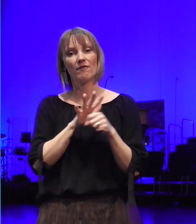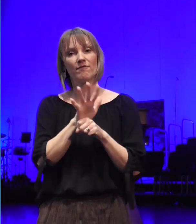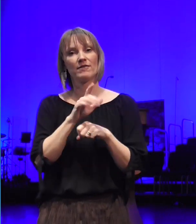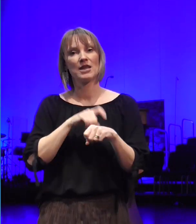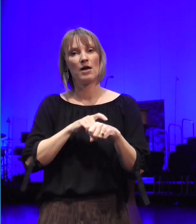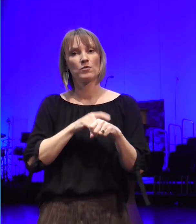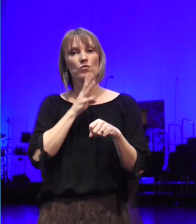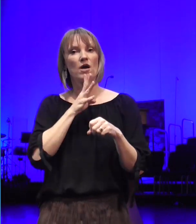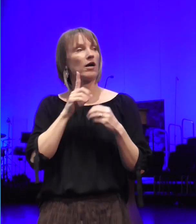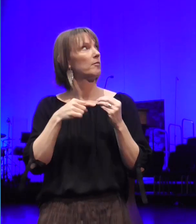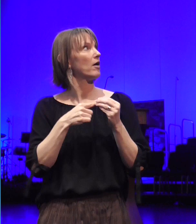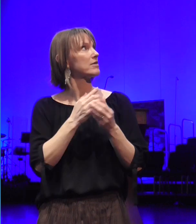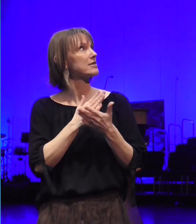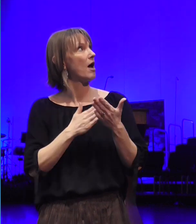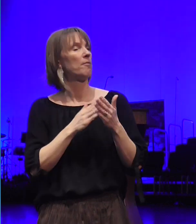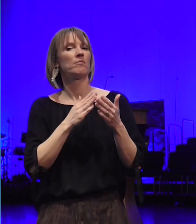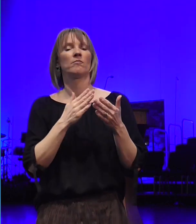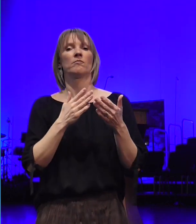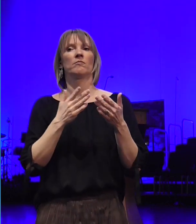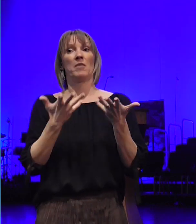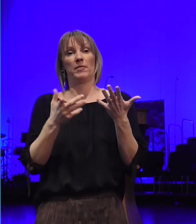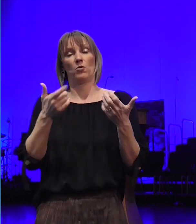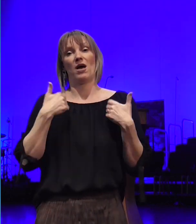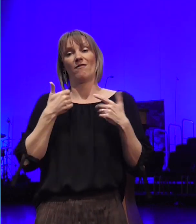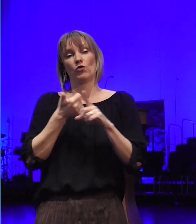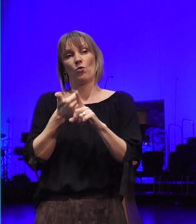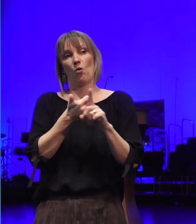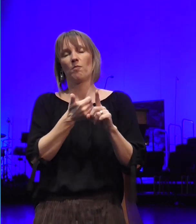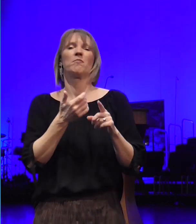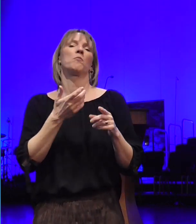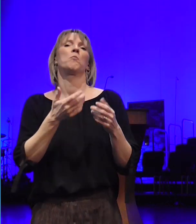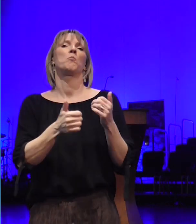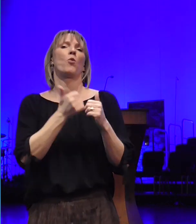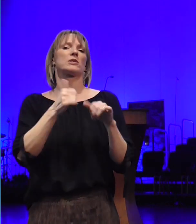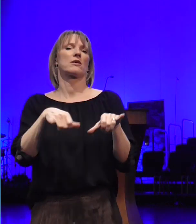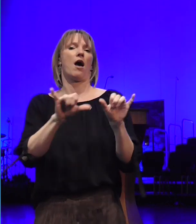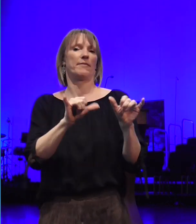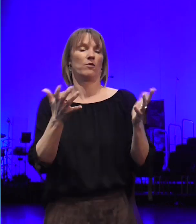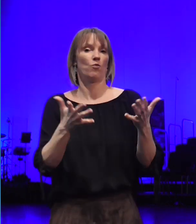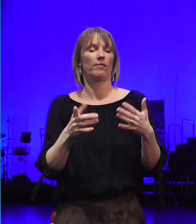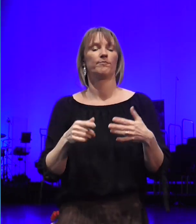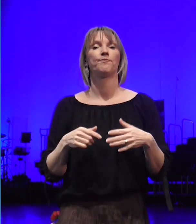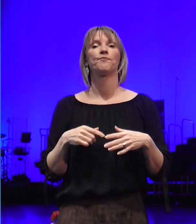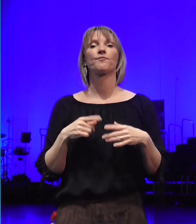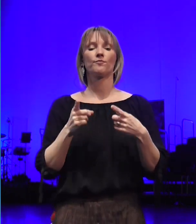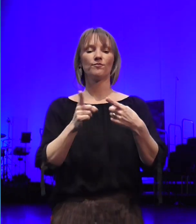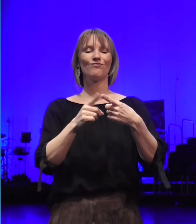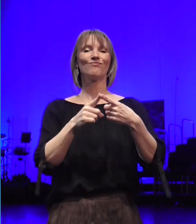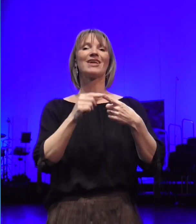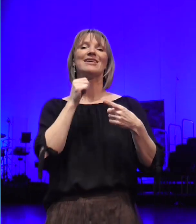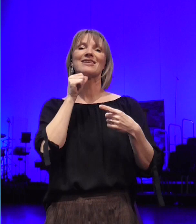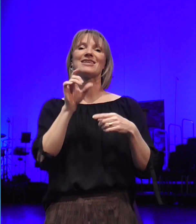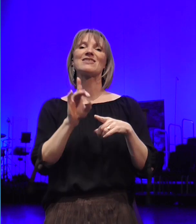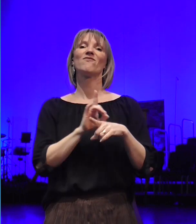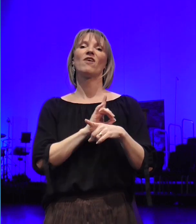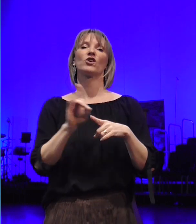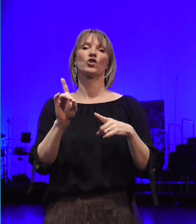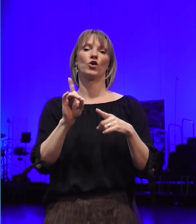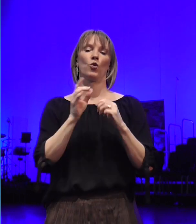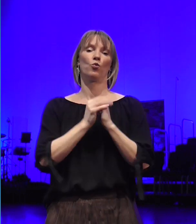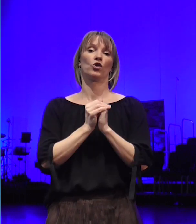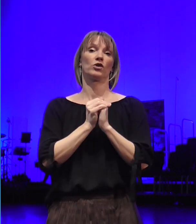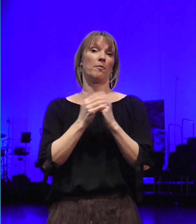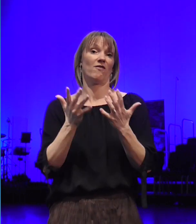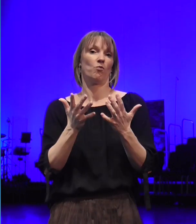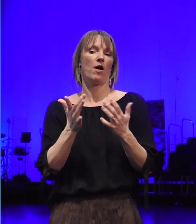them. You might have your own, but here are the more common ones in my estimation. The first one is the dysfunctional worship of the